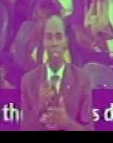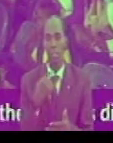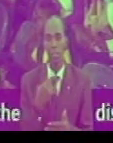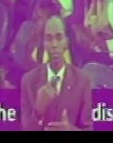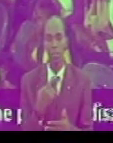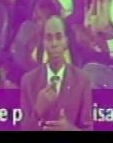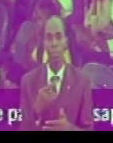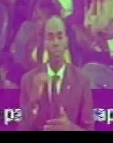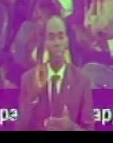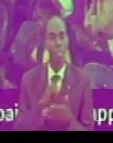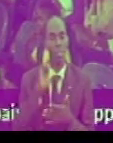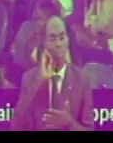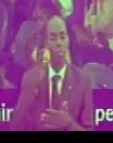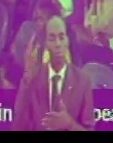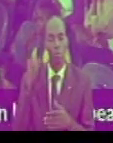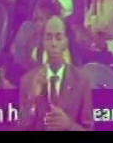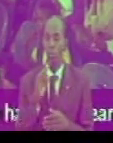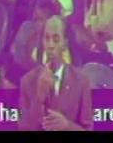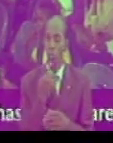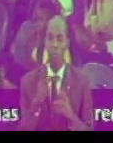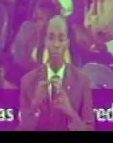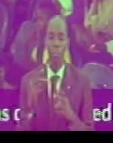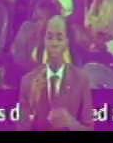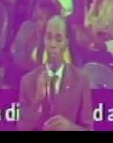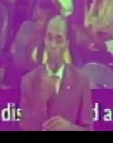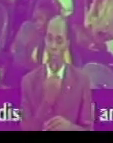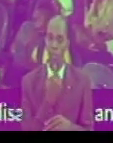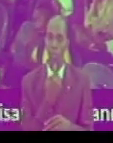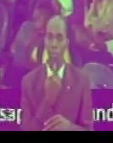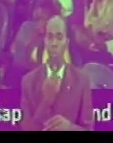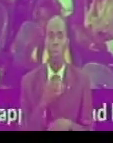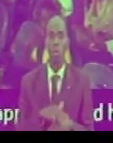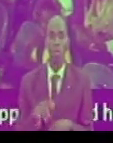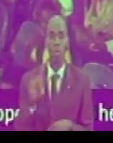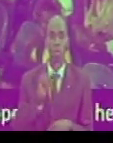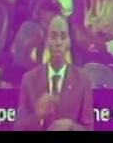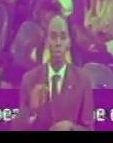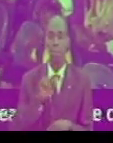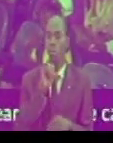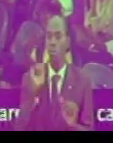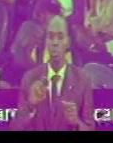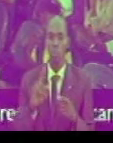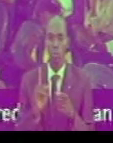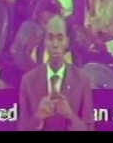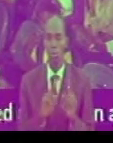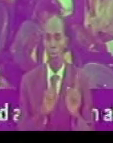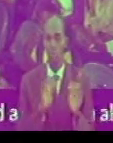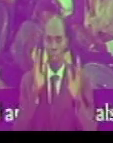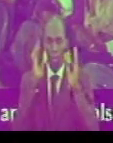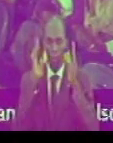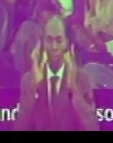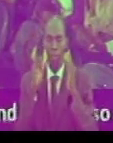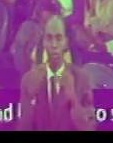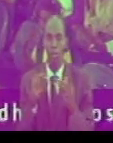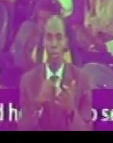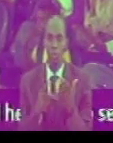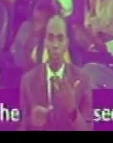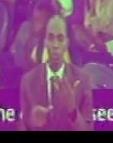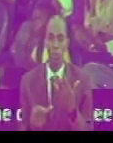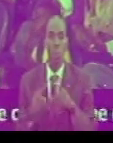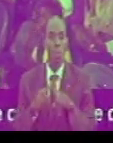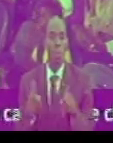couldn't participate in the program. But then, after the whole thing, he went back and then he replayed the message. And as